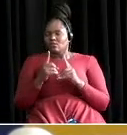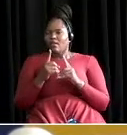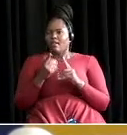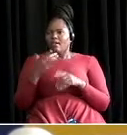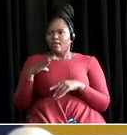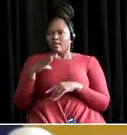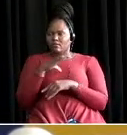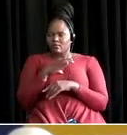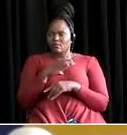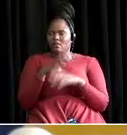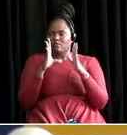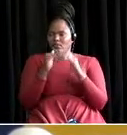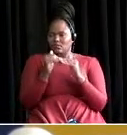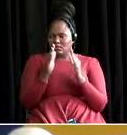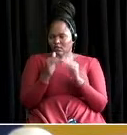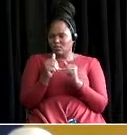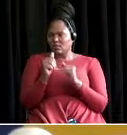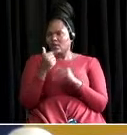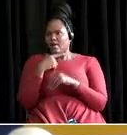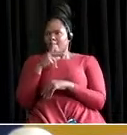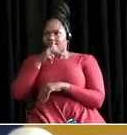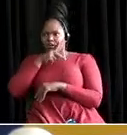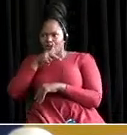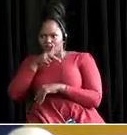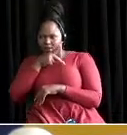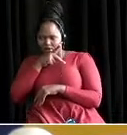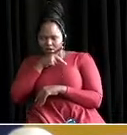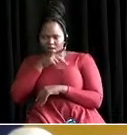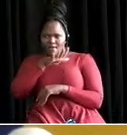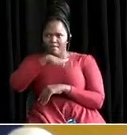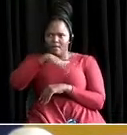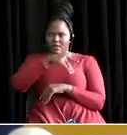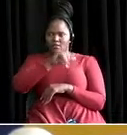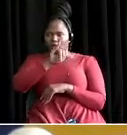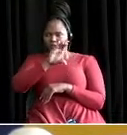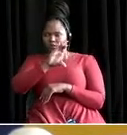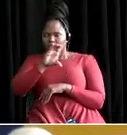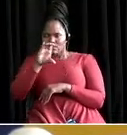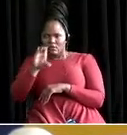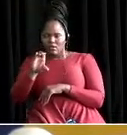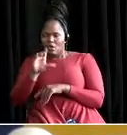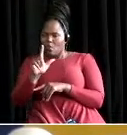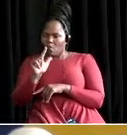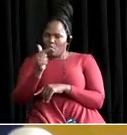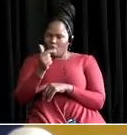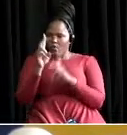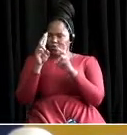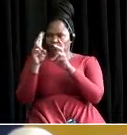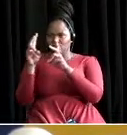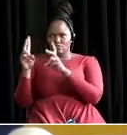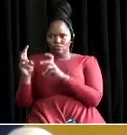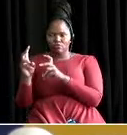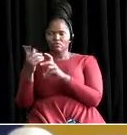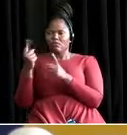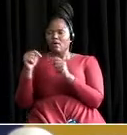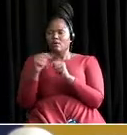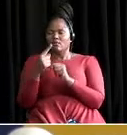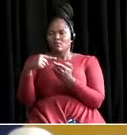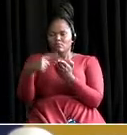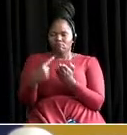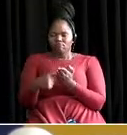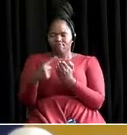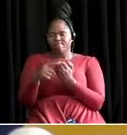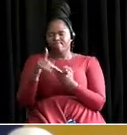on Friday, 2 o'clock at the ICC, that where all the issues will be discussed and